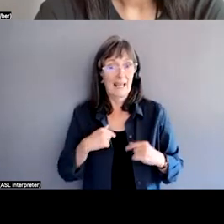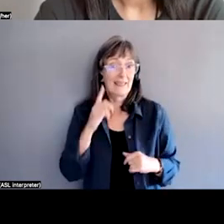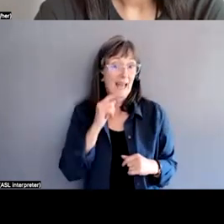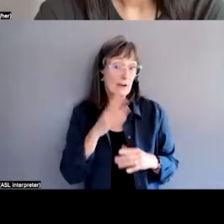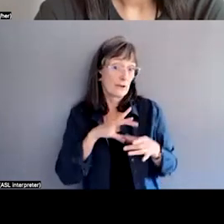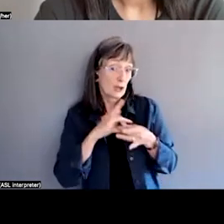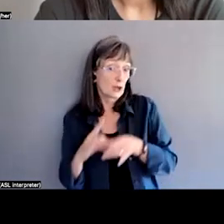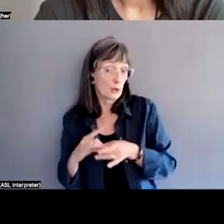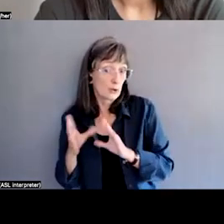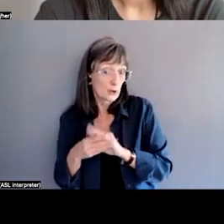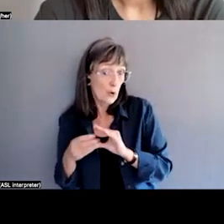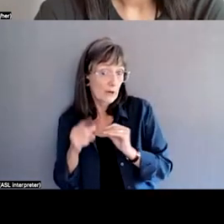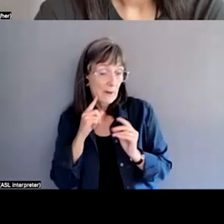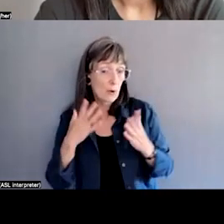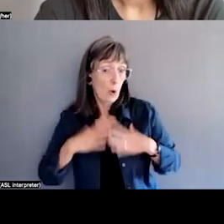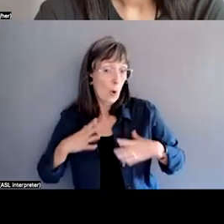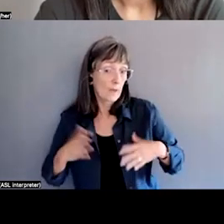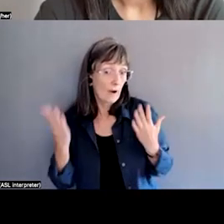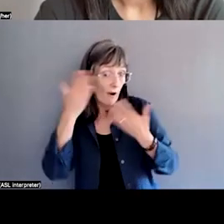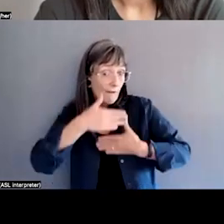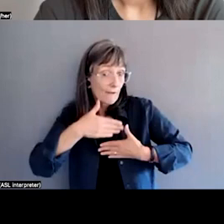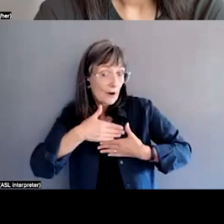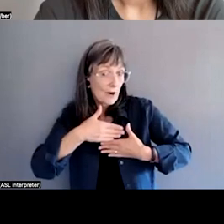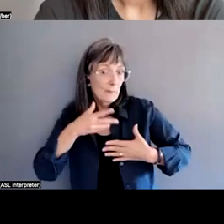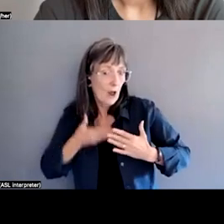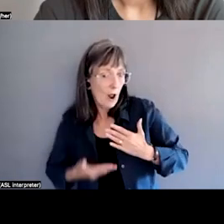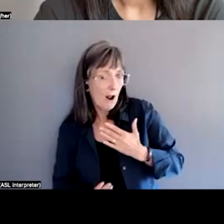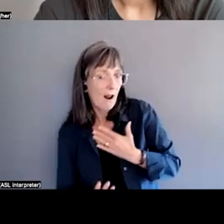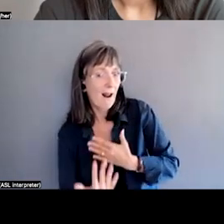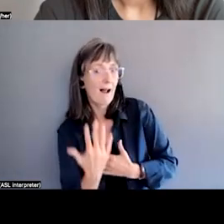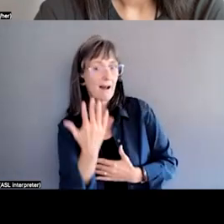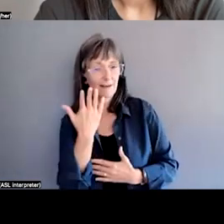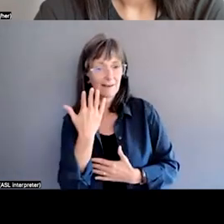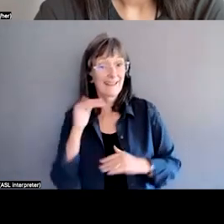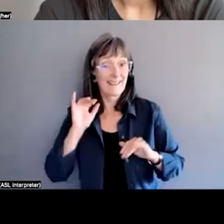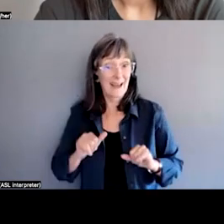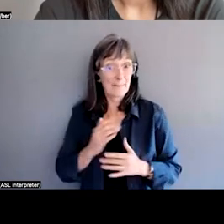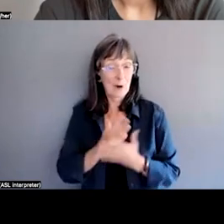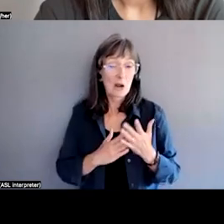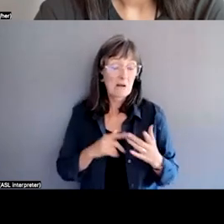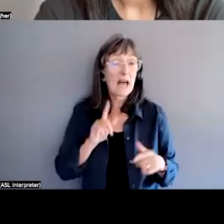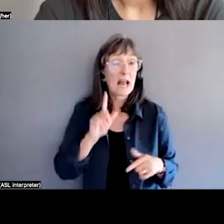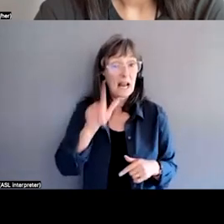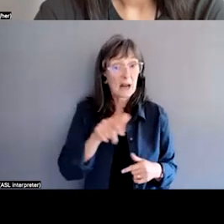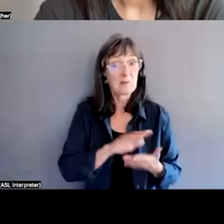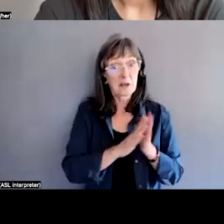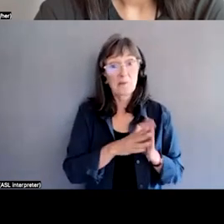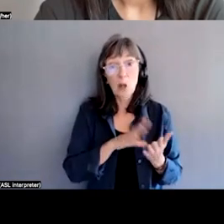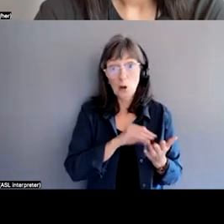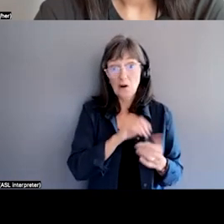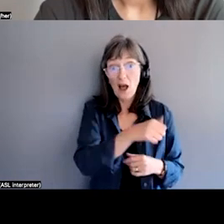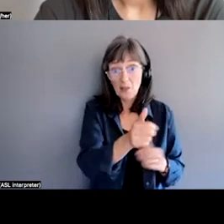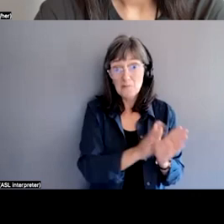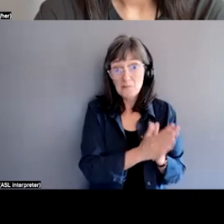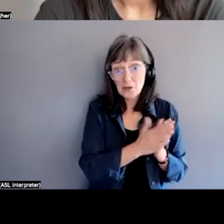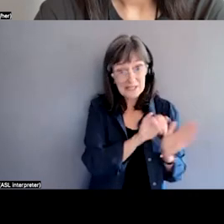reaching under and that kind of thing. So, and we went on from there to use paper on most of our other books in some